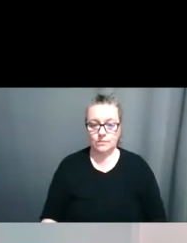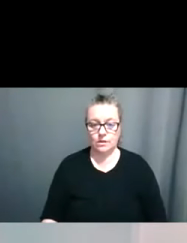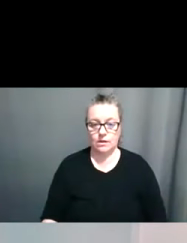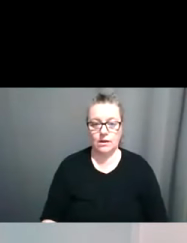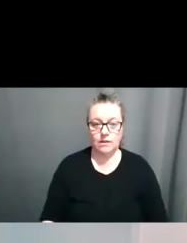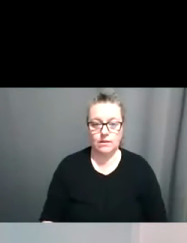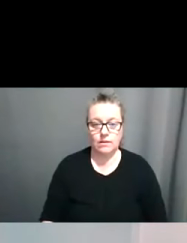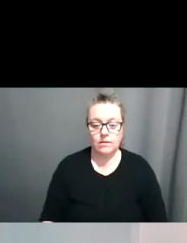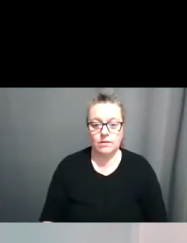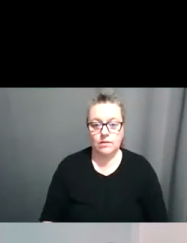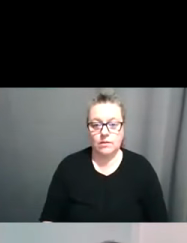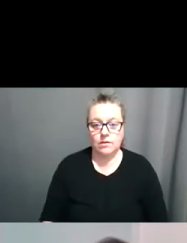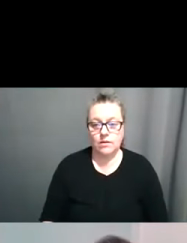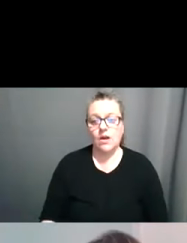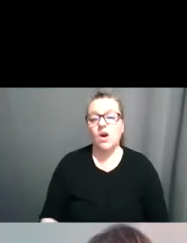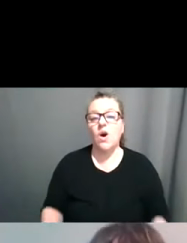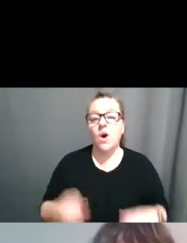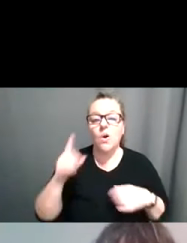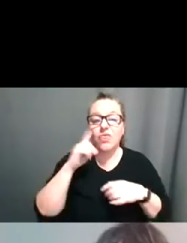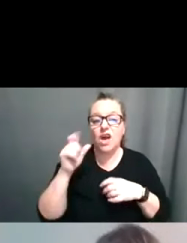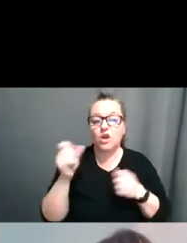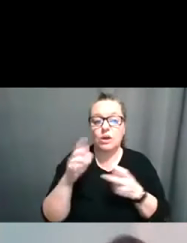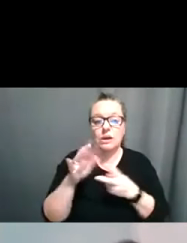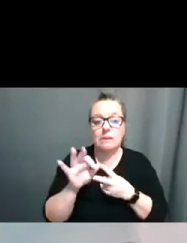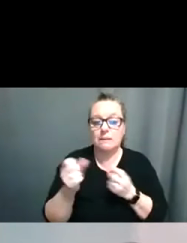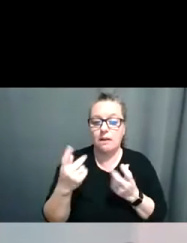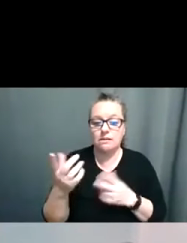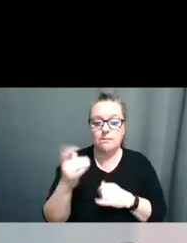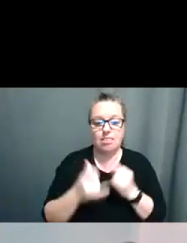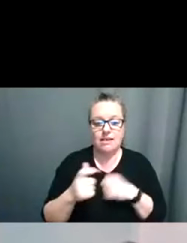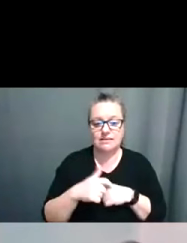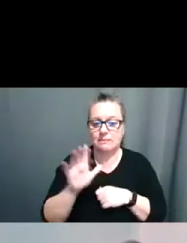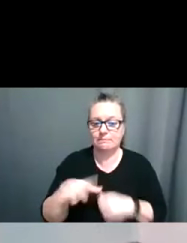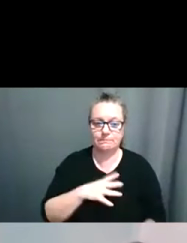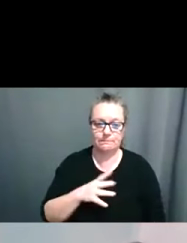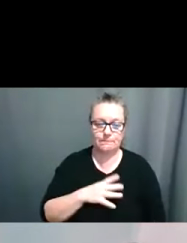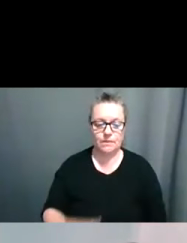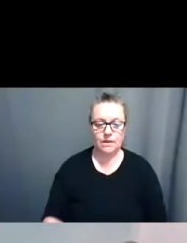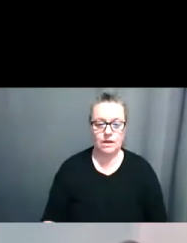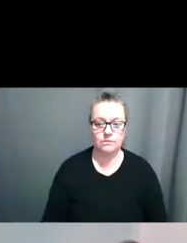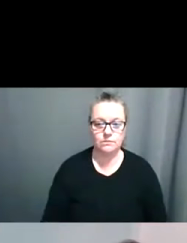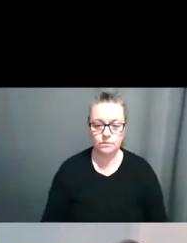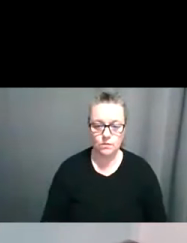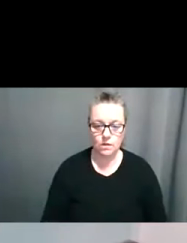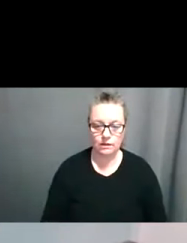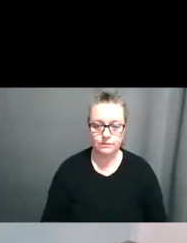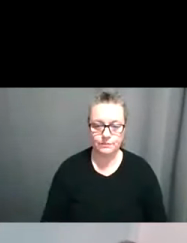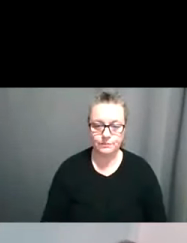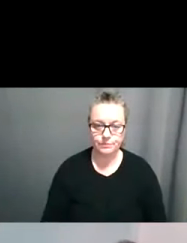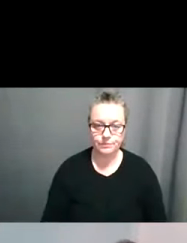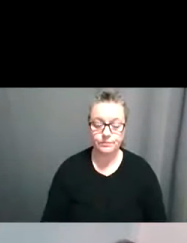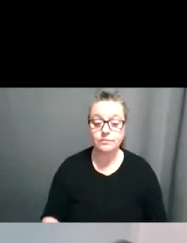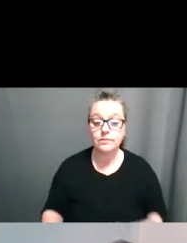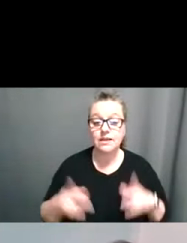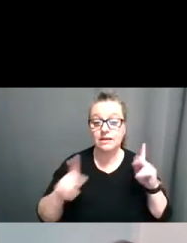Okay, well, looks pick like the one you multiple saw choice. last time. That's all right. That is quite all right. But at least folks are